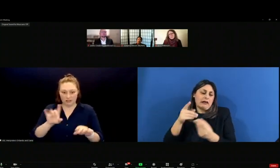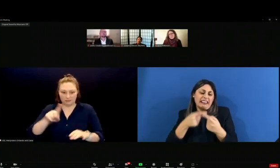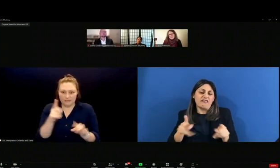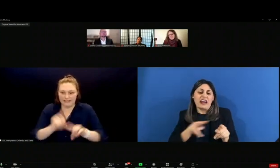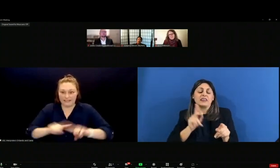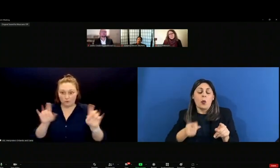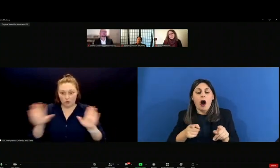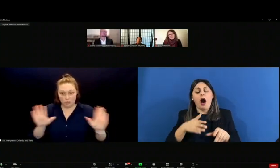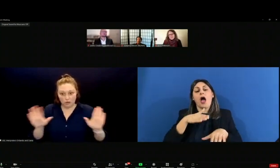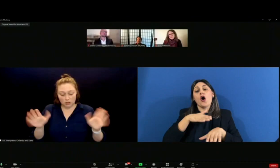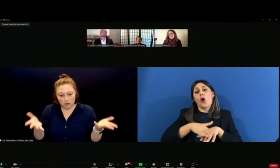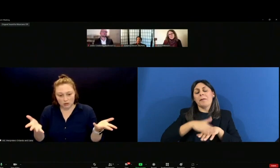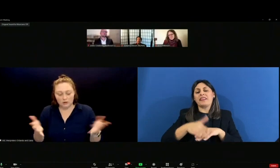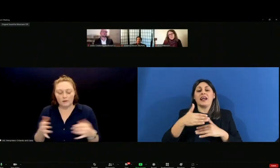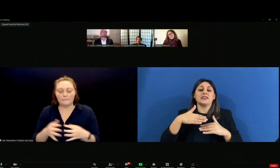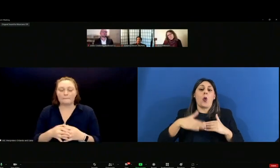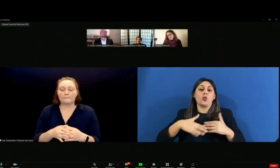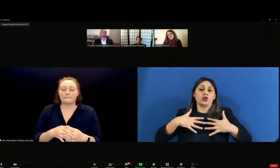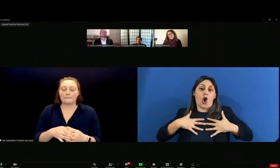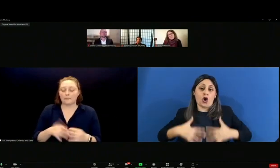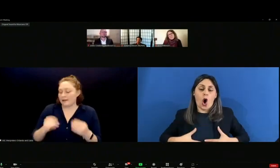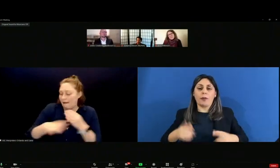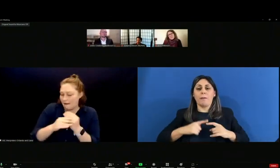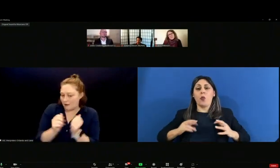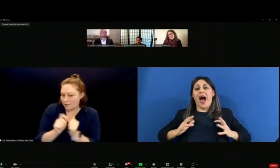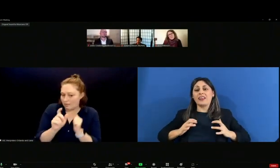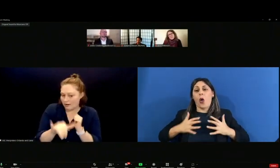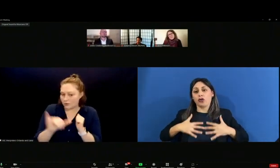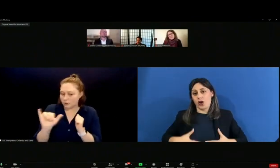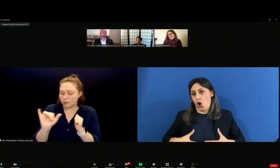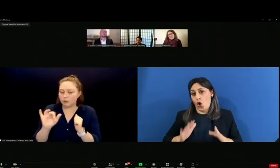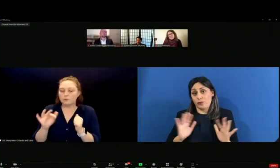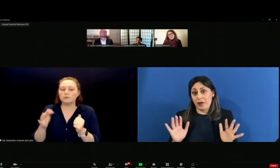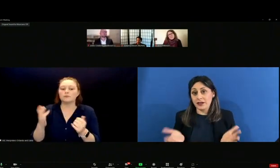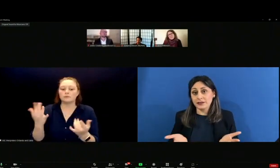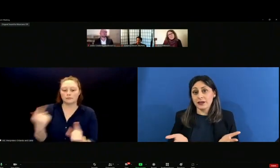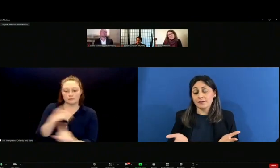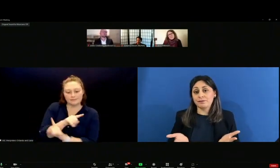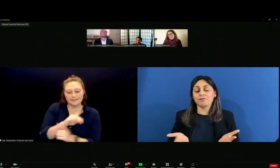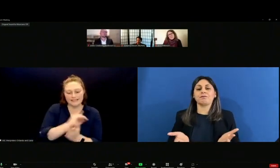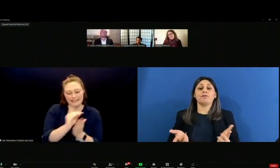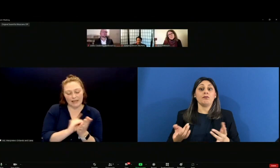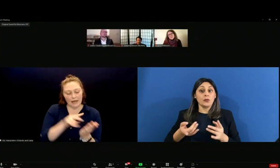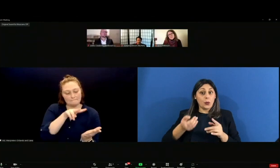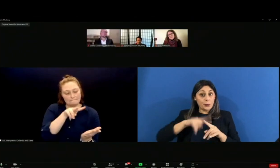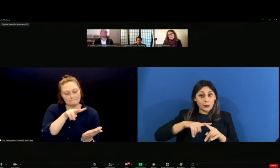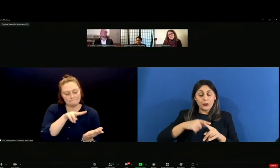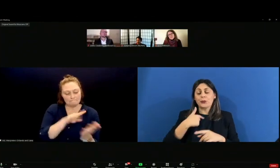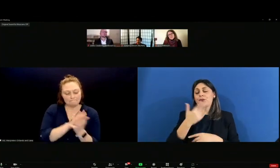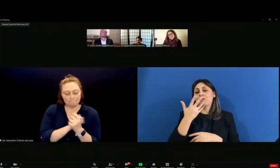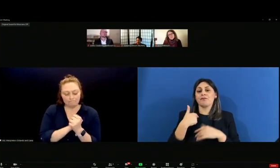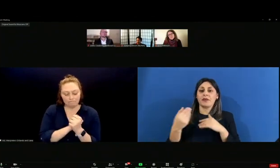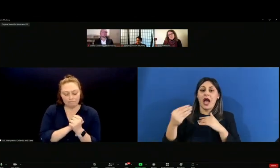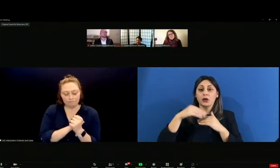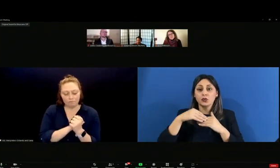articulators? And as an add-on to that, I want to actually return to the design and draw